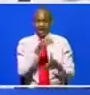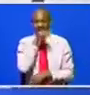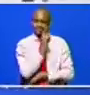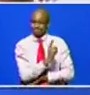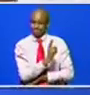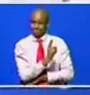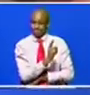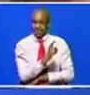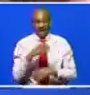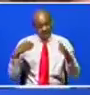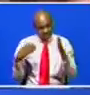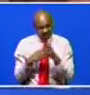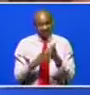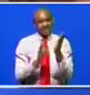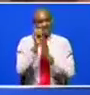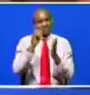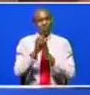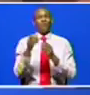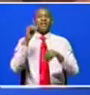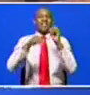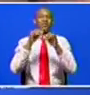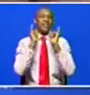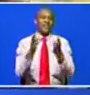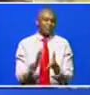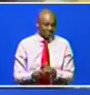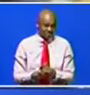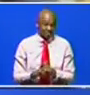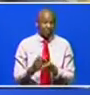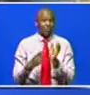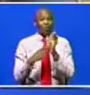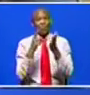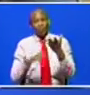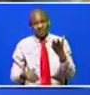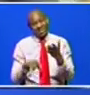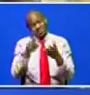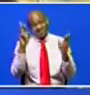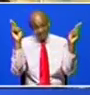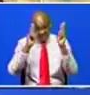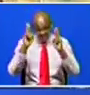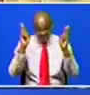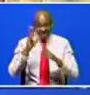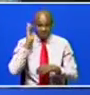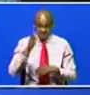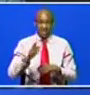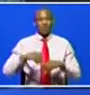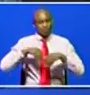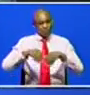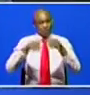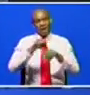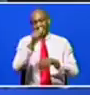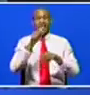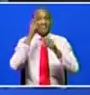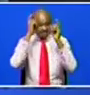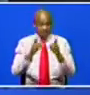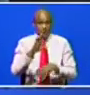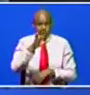Odinga against the date of the fresh presidential elections indicated that they are ready and willing to abide by any decision